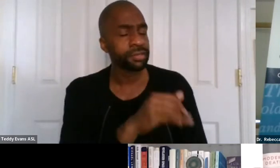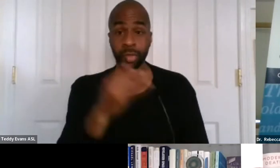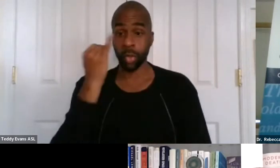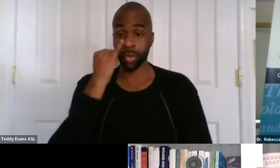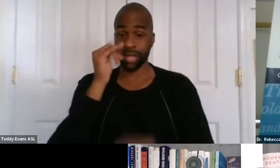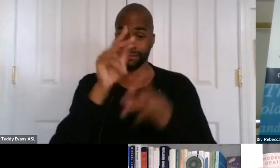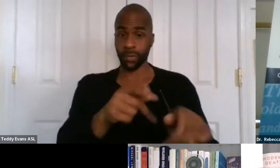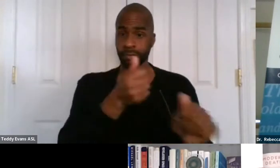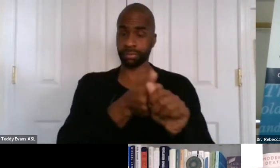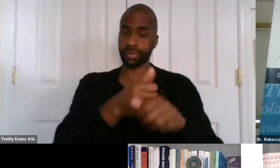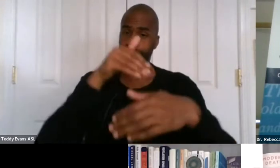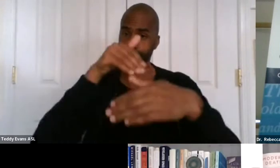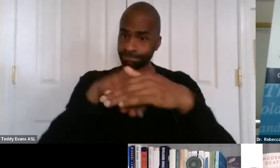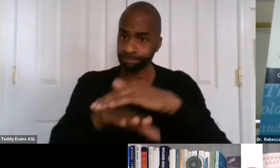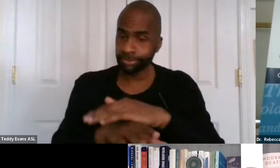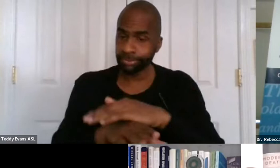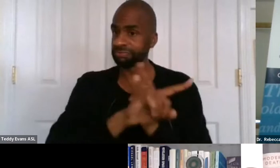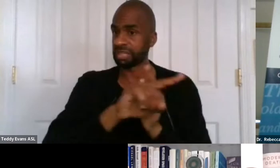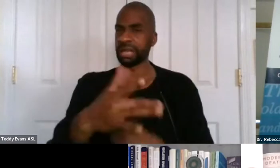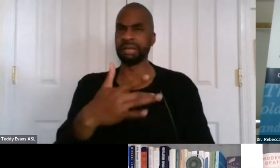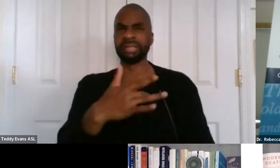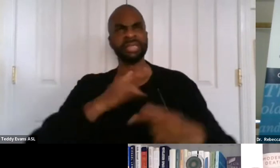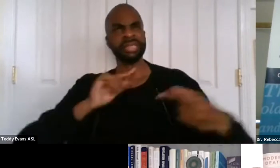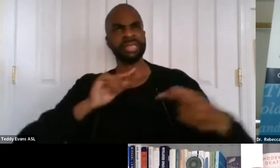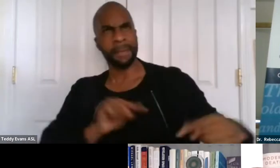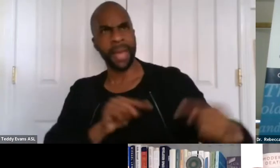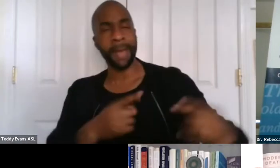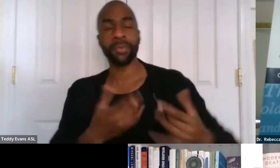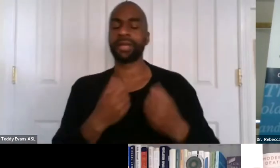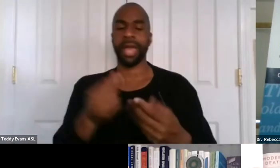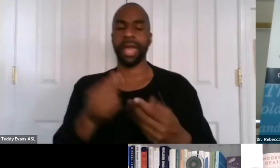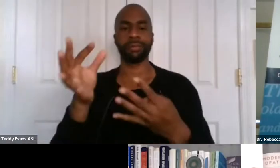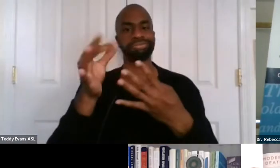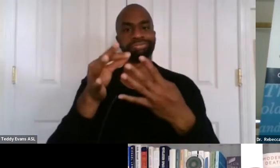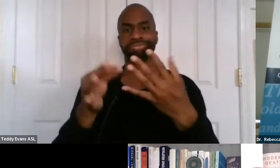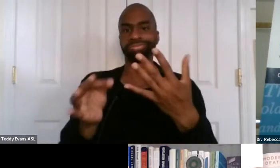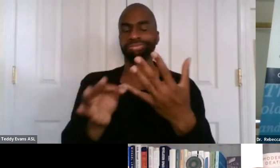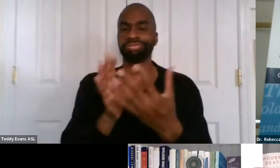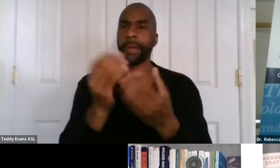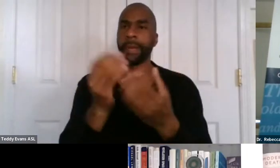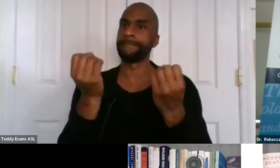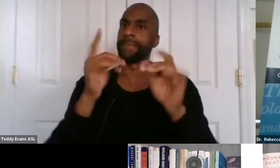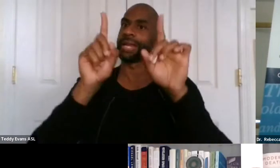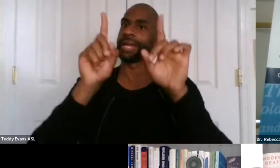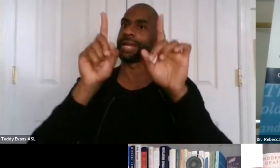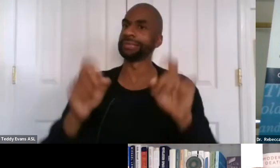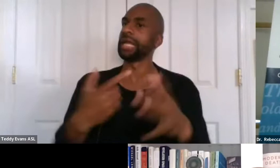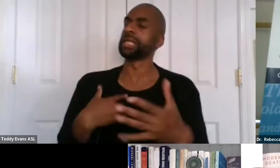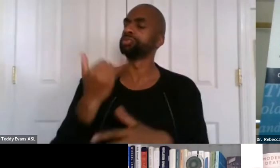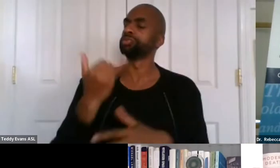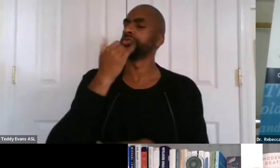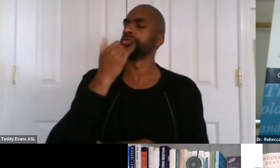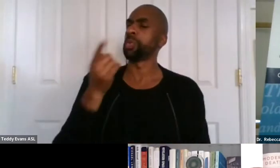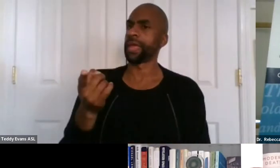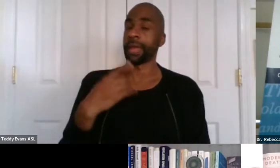can get so many different tests that can tell me immediately if what the person is having is something that is severe, that might need a